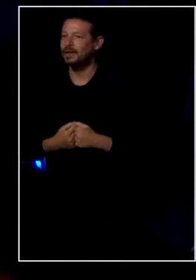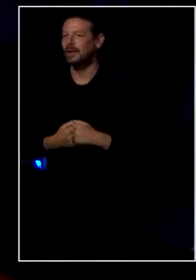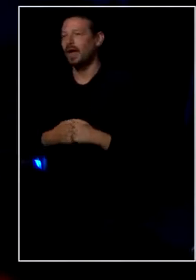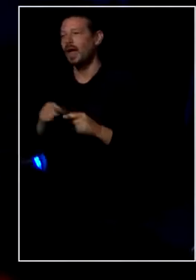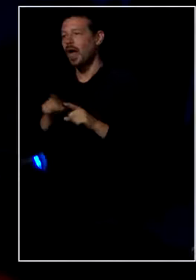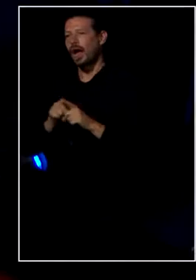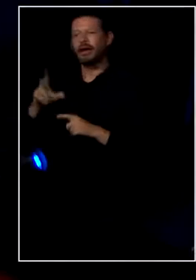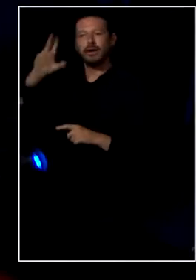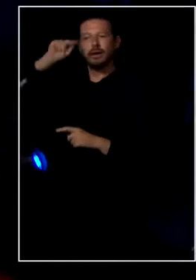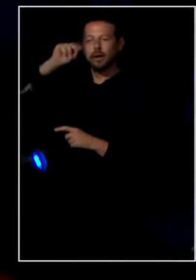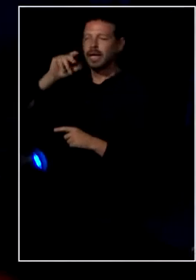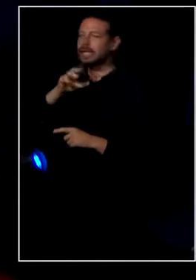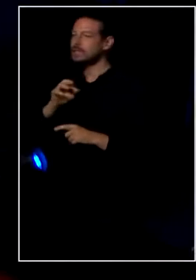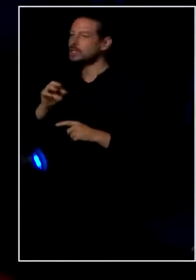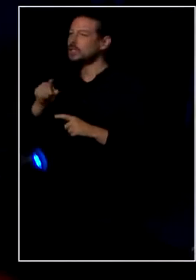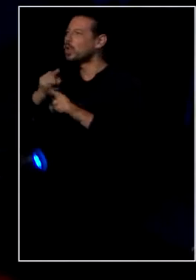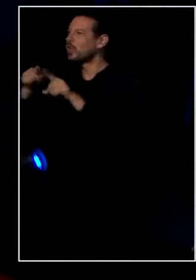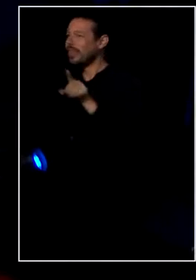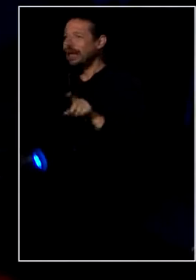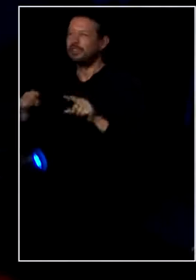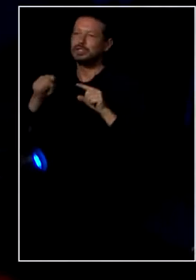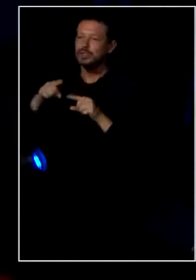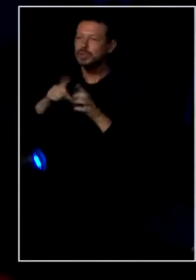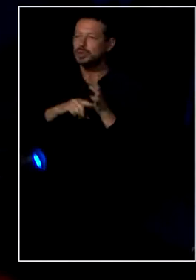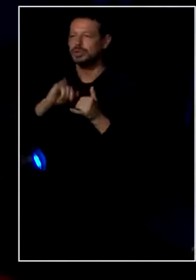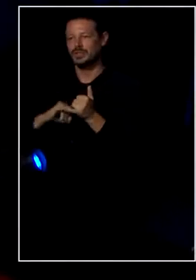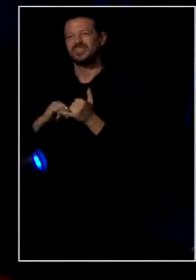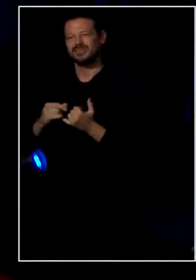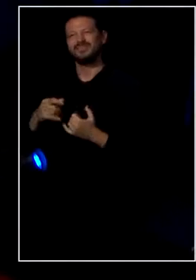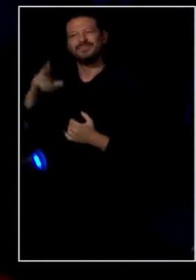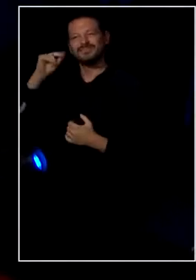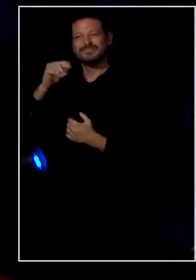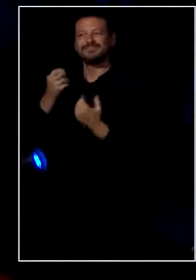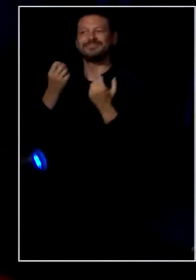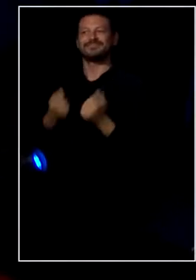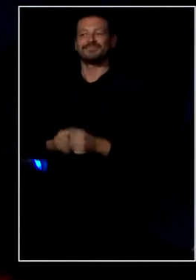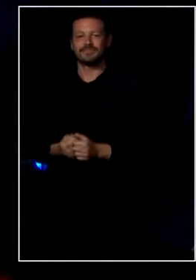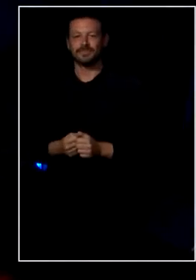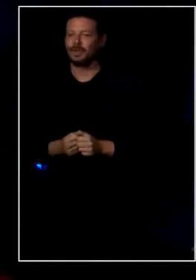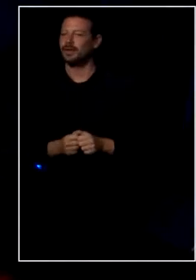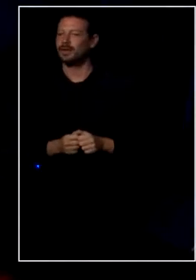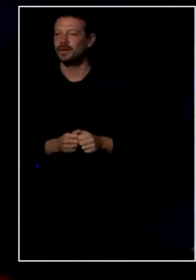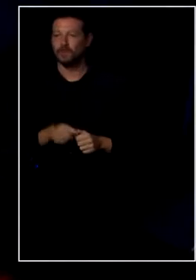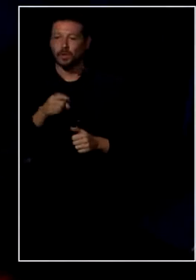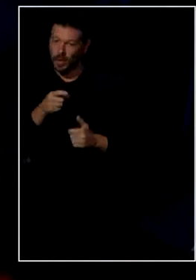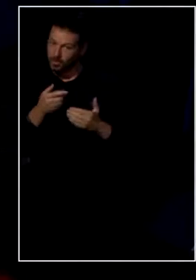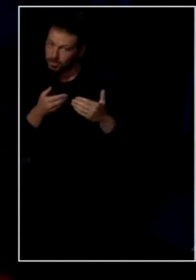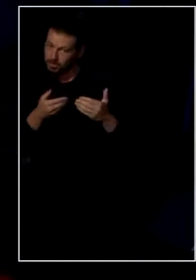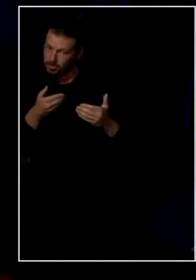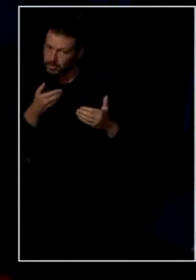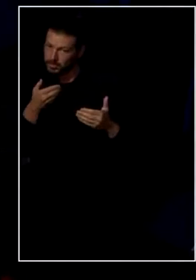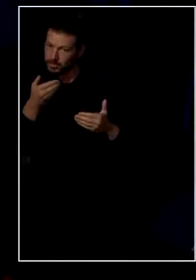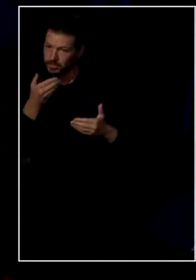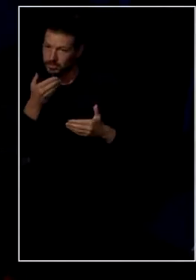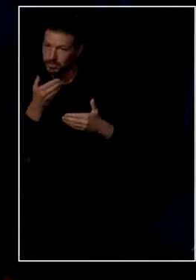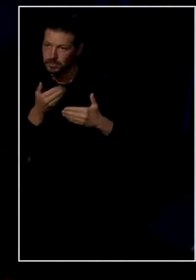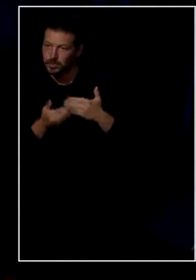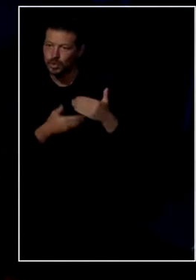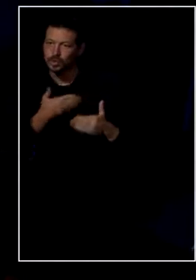you. That's what it is. How much of a process has it been, and does it continue to be,